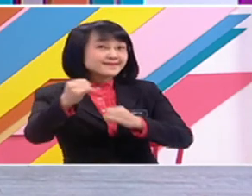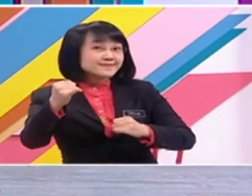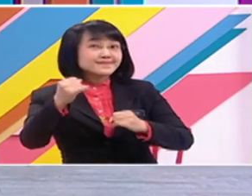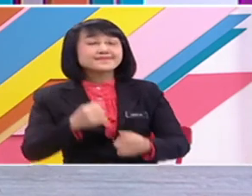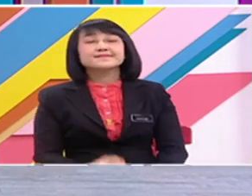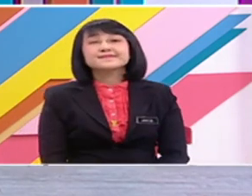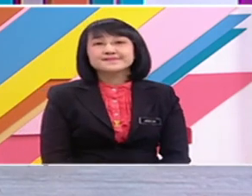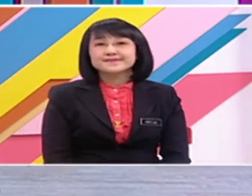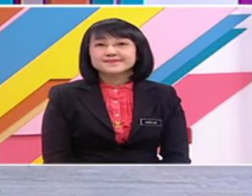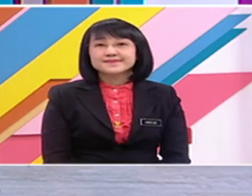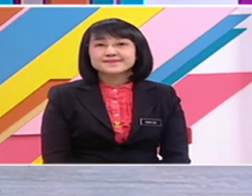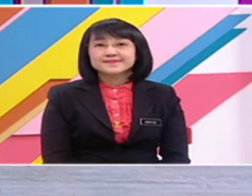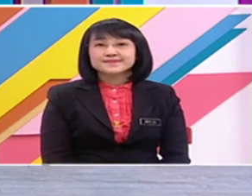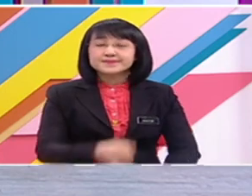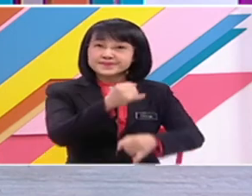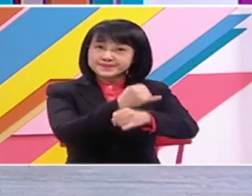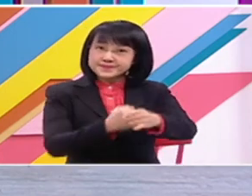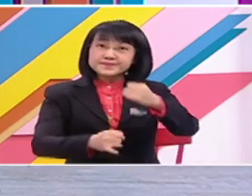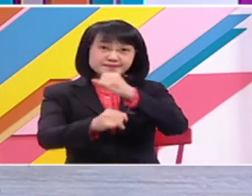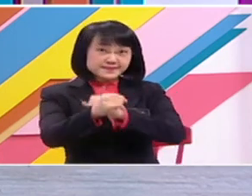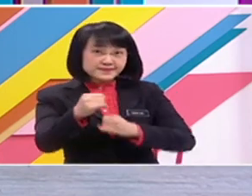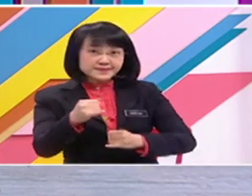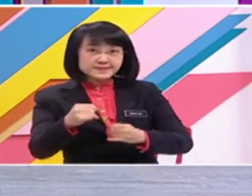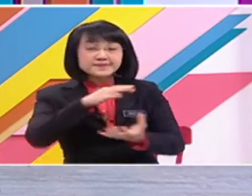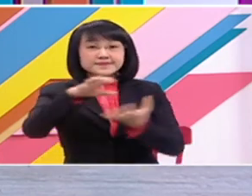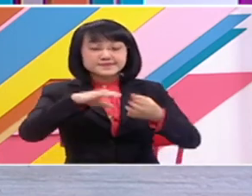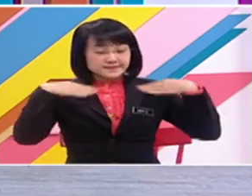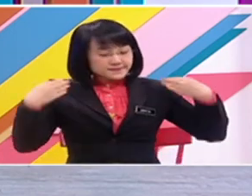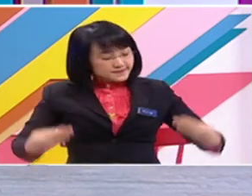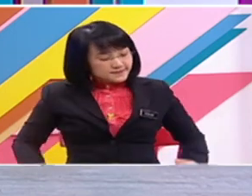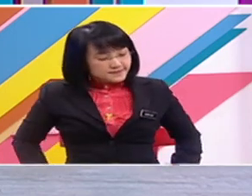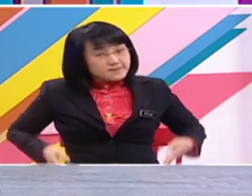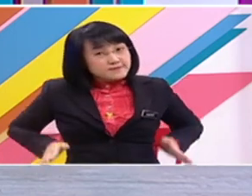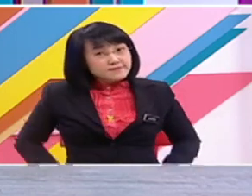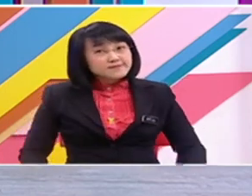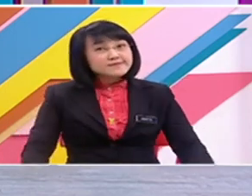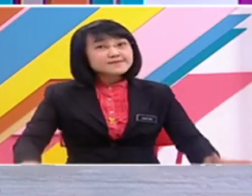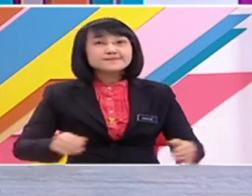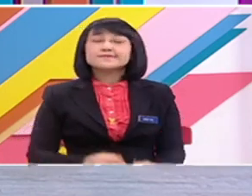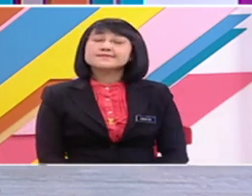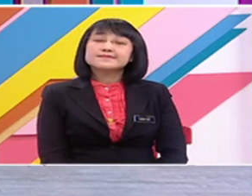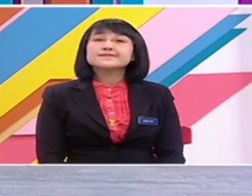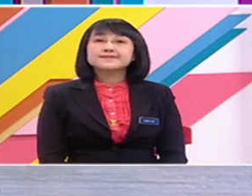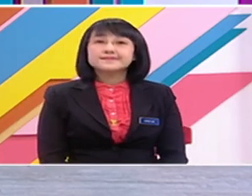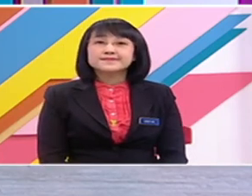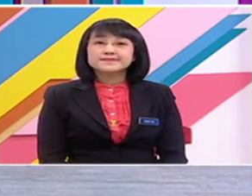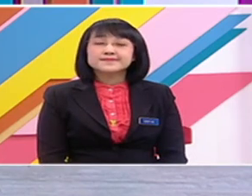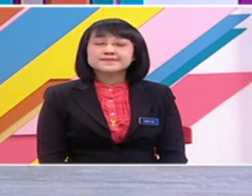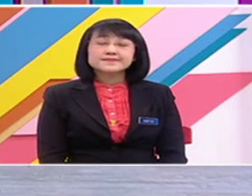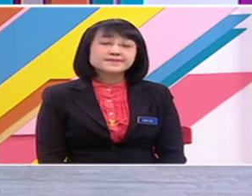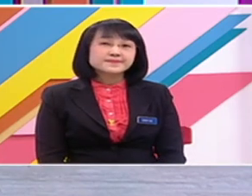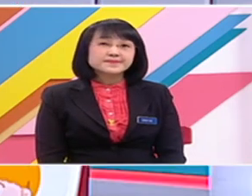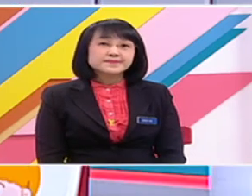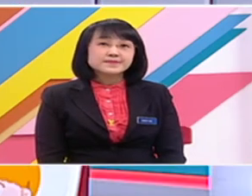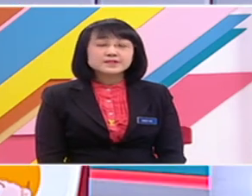baju kurung is actually a combination of the blouse and a skirt. Skirts, yes. But what about designs that have a bit of different, like maybe